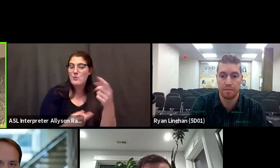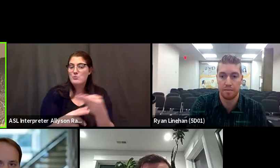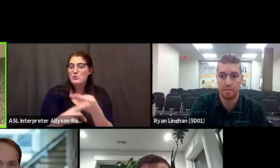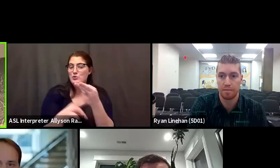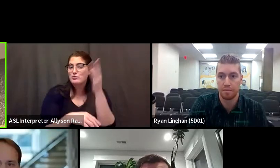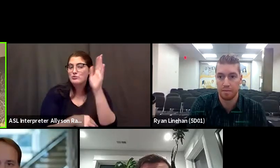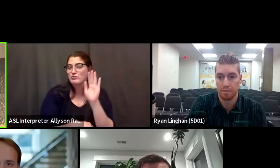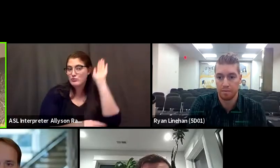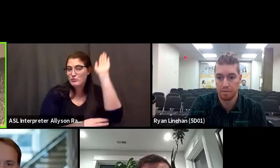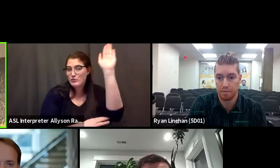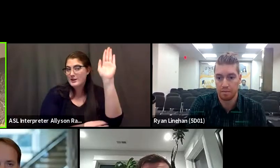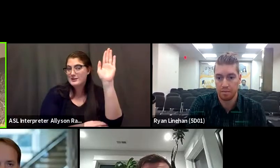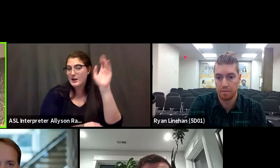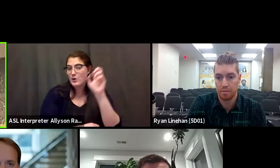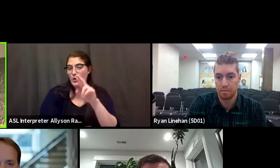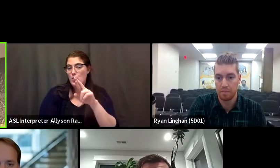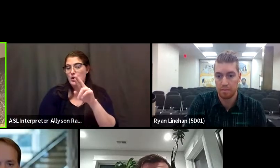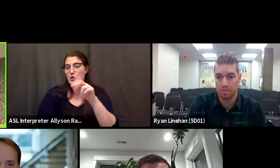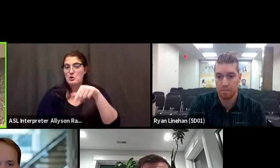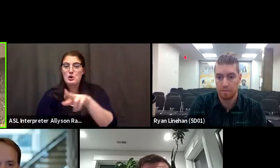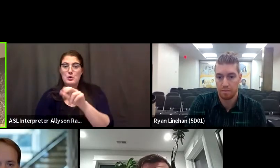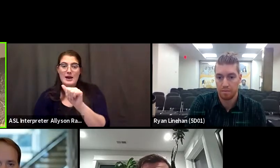raise hand or Q&A function.